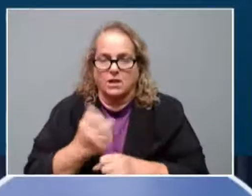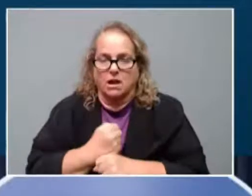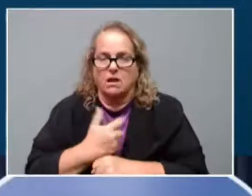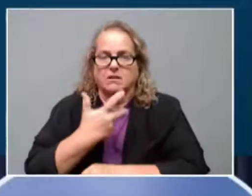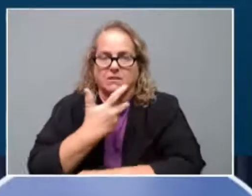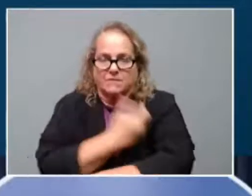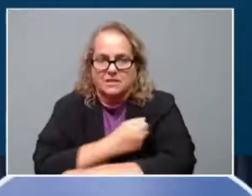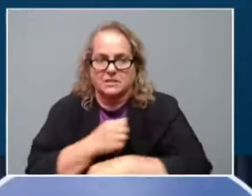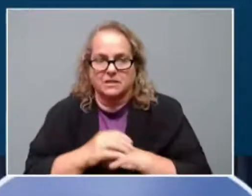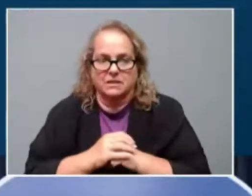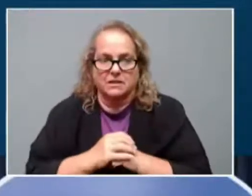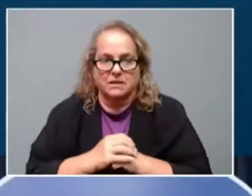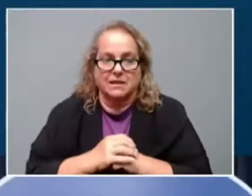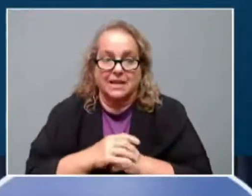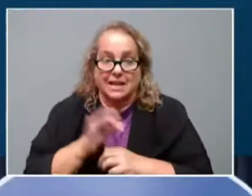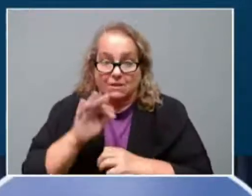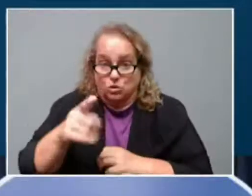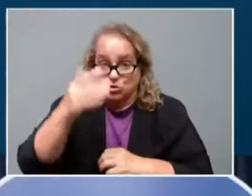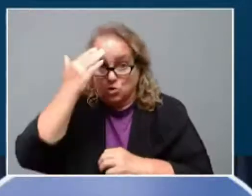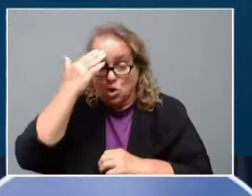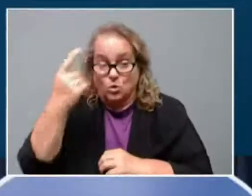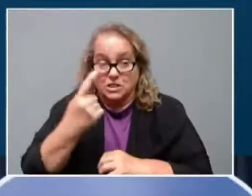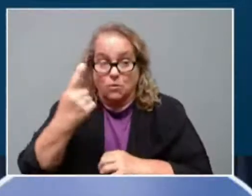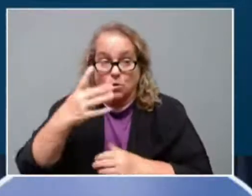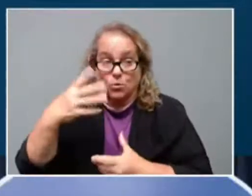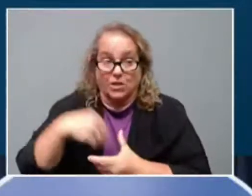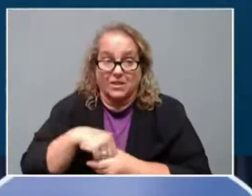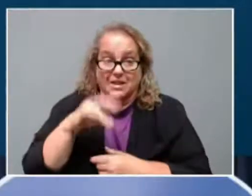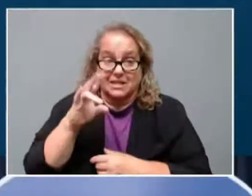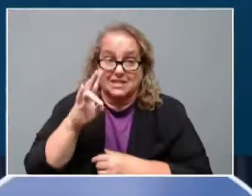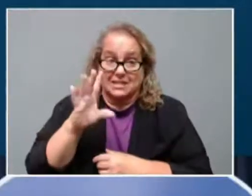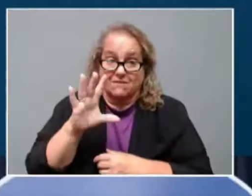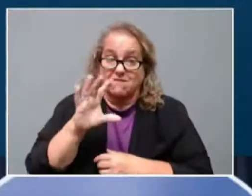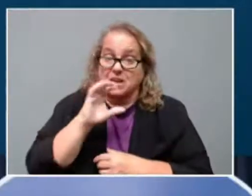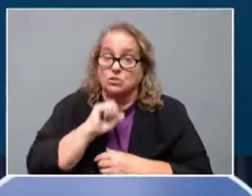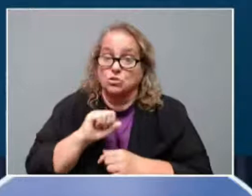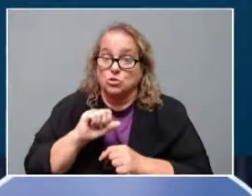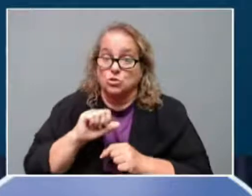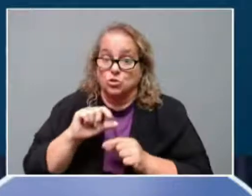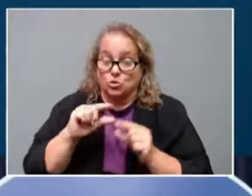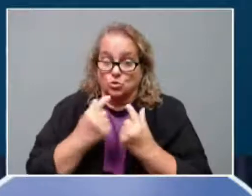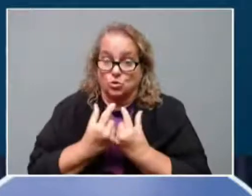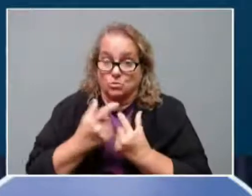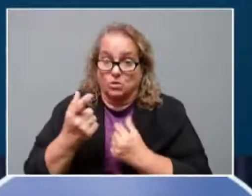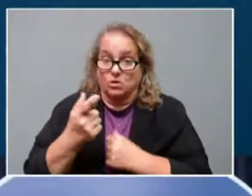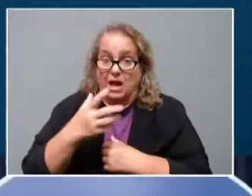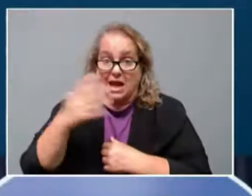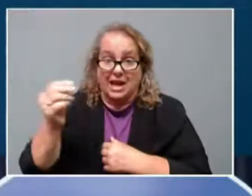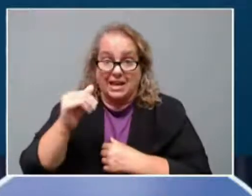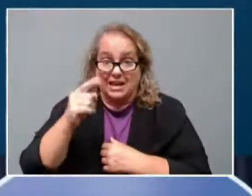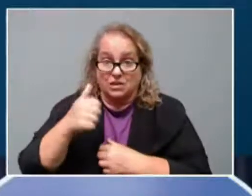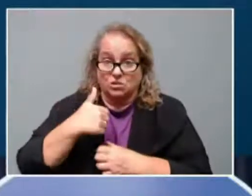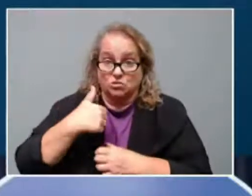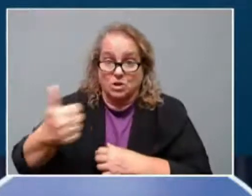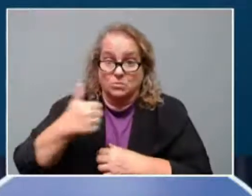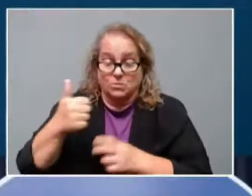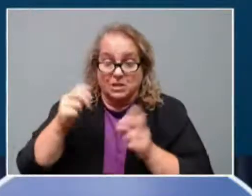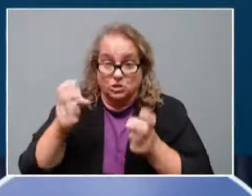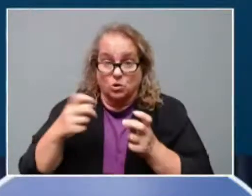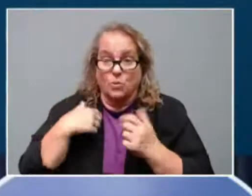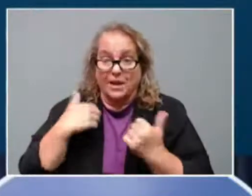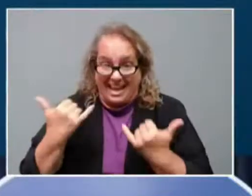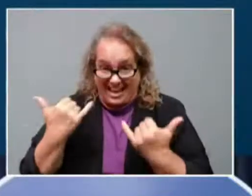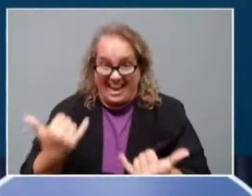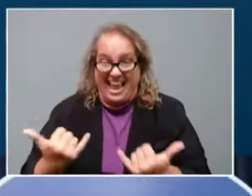way, if you know somebody in the 75 age range and it's a transportation issue, we can now send people in most places